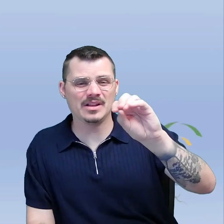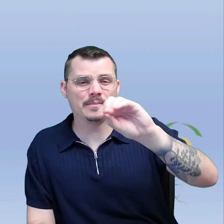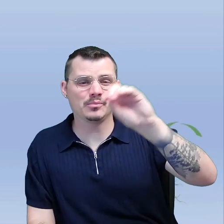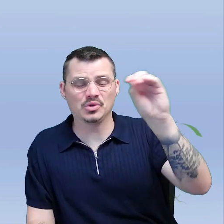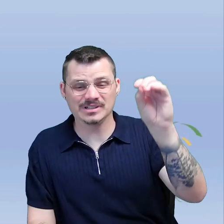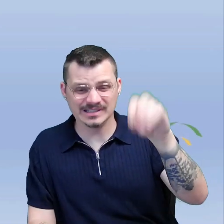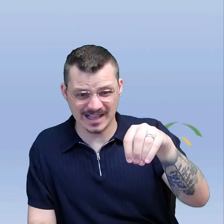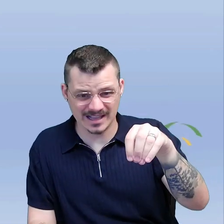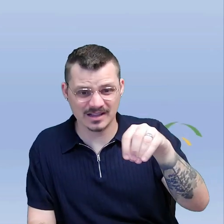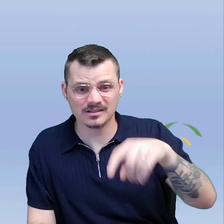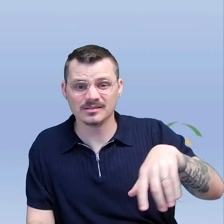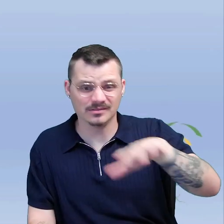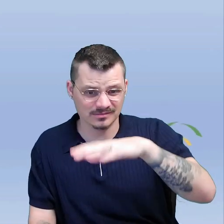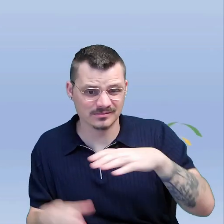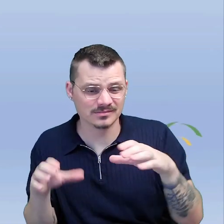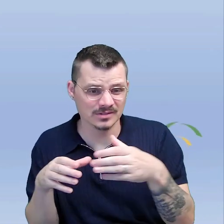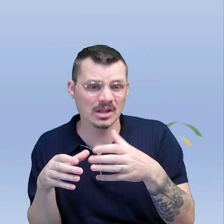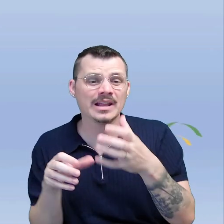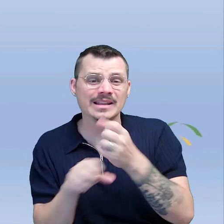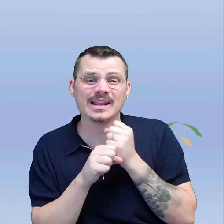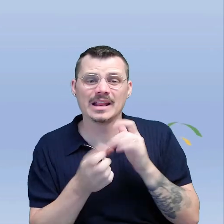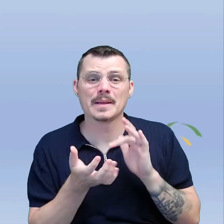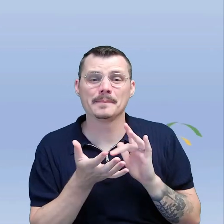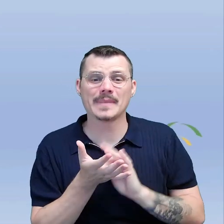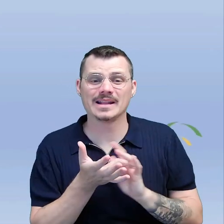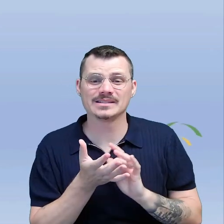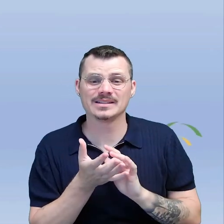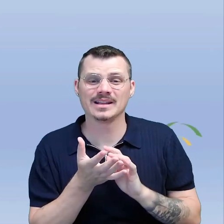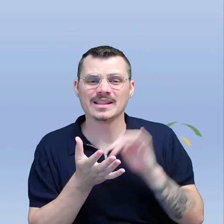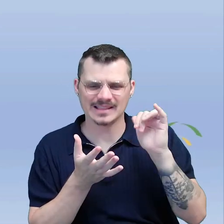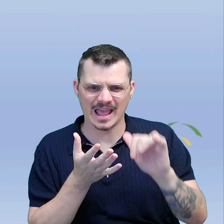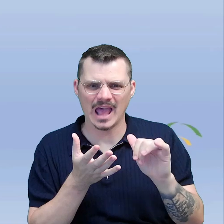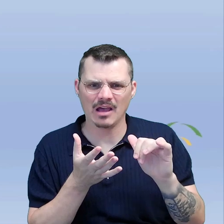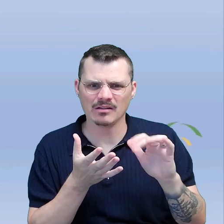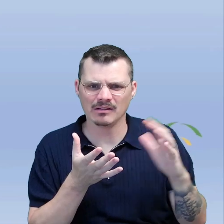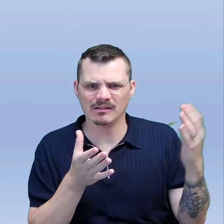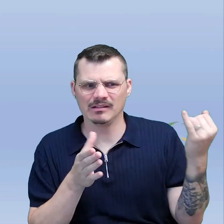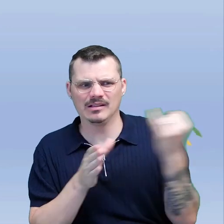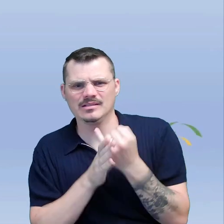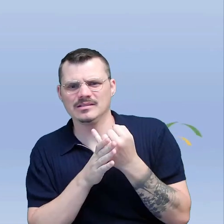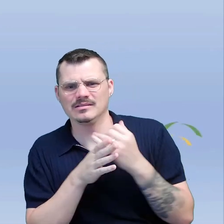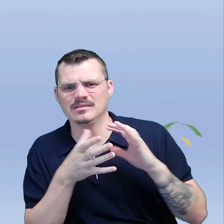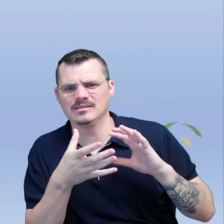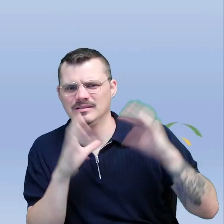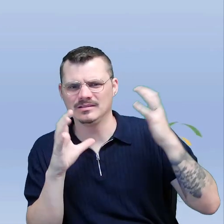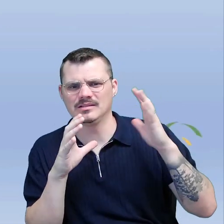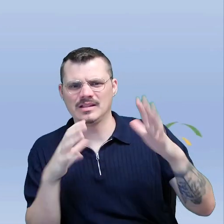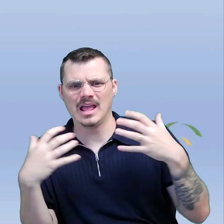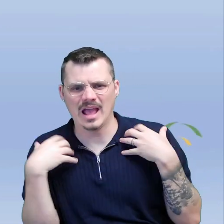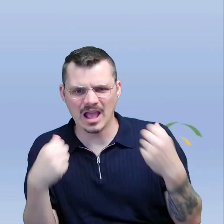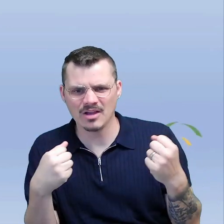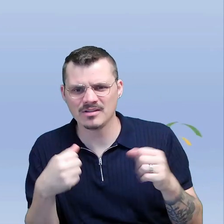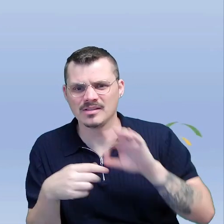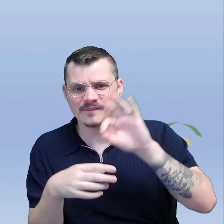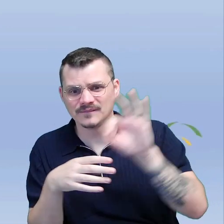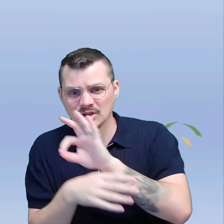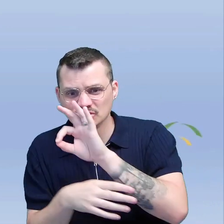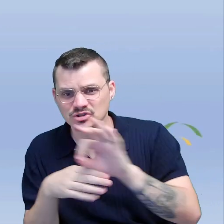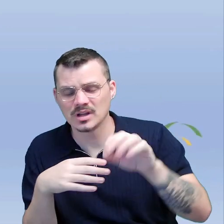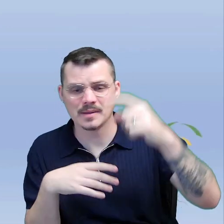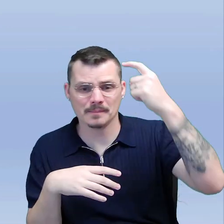were getting medicine that was interfering with their health and function and mental